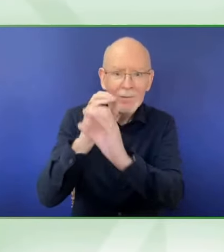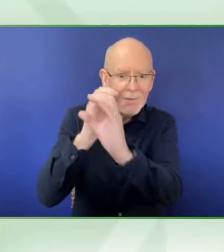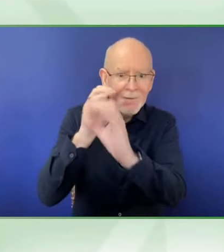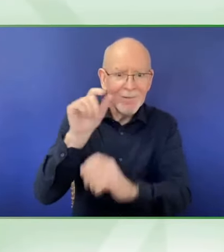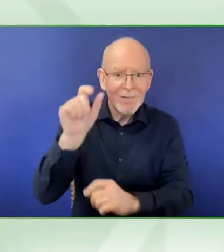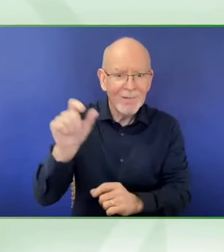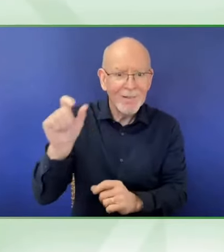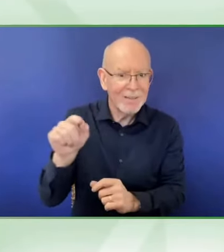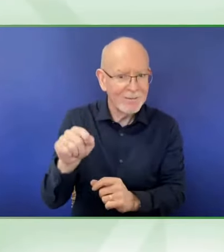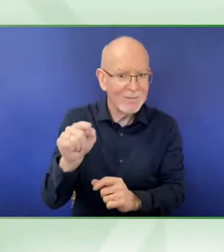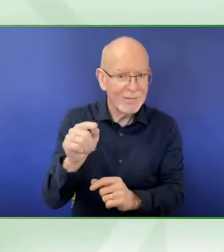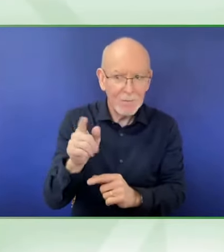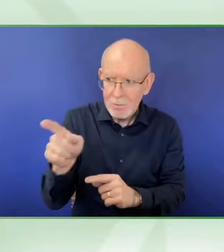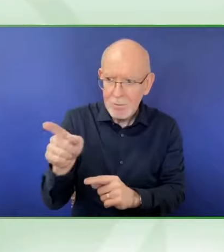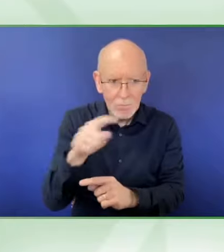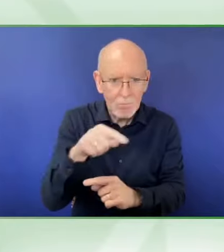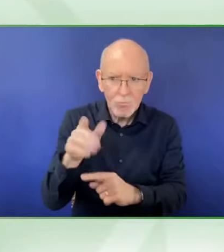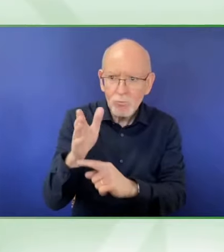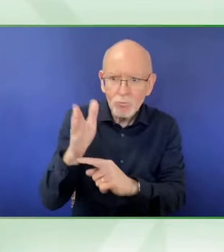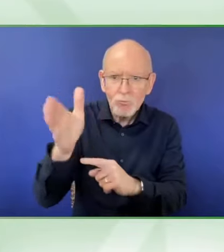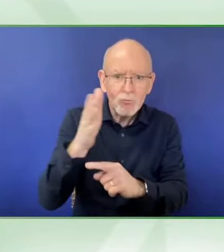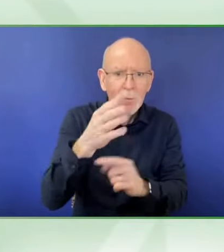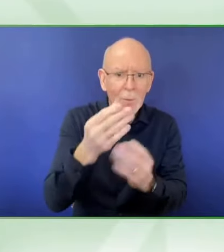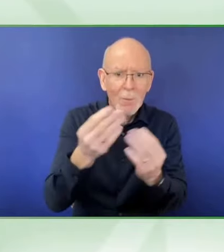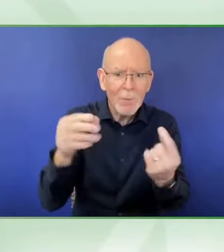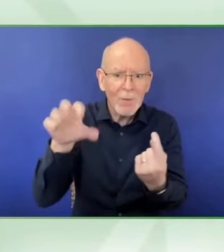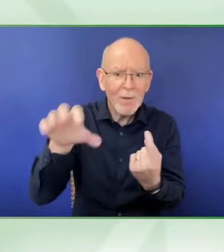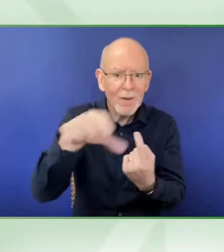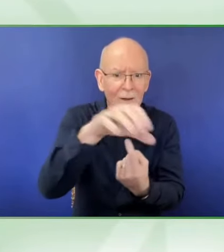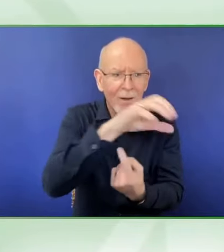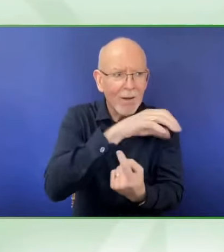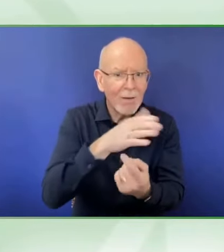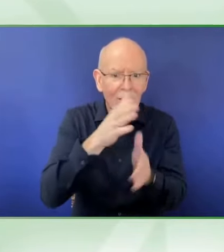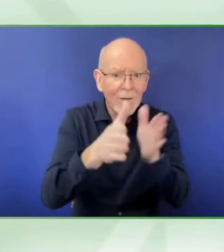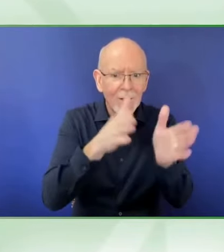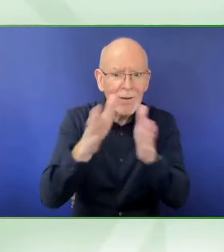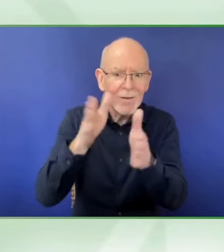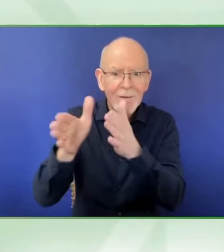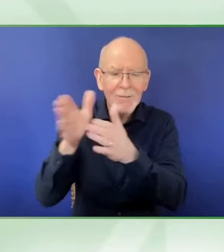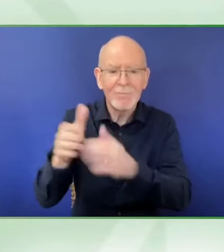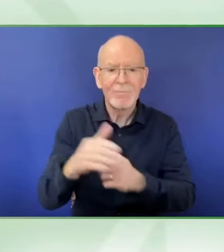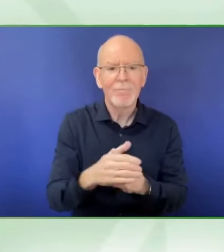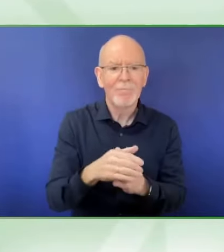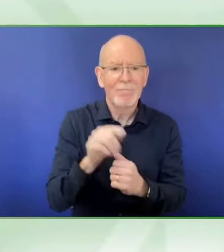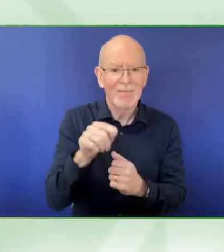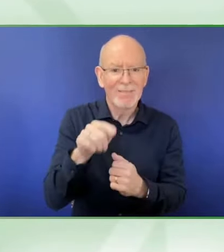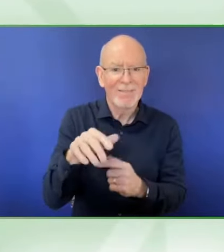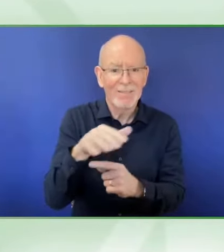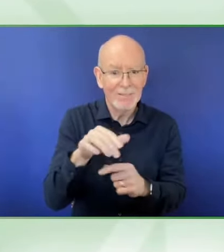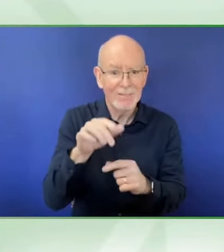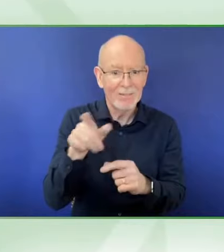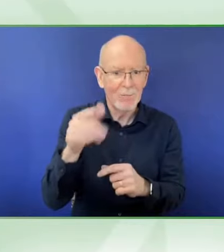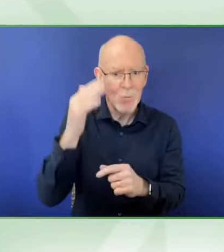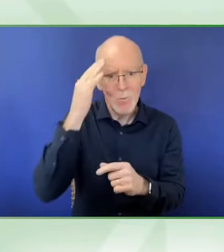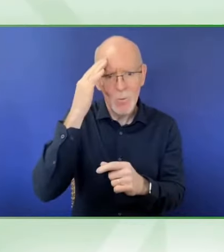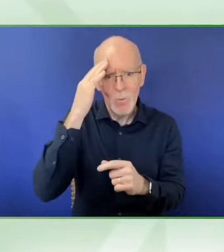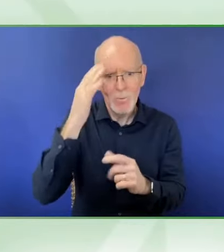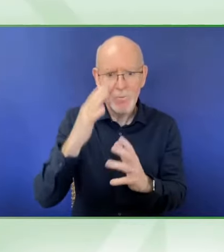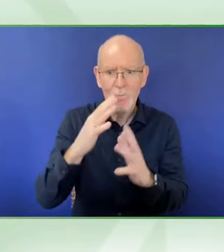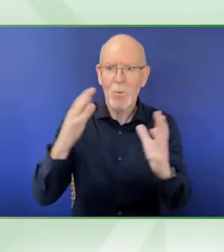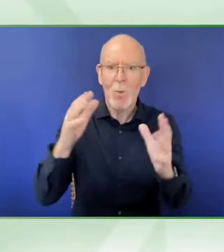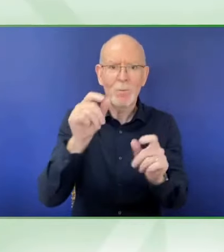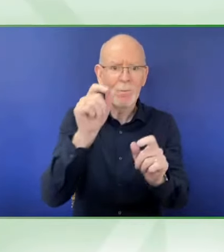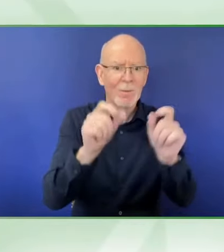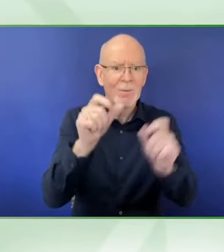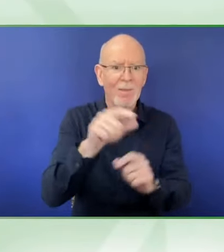they know a lot of people with disability because they've been visiting every place. So that's very important, is go